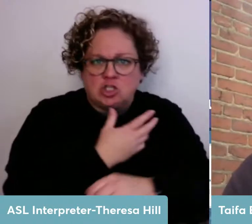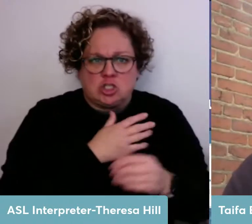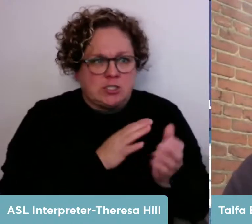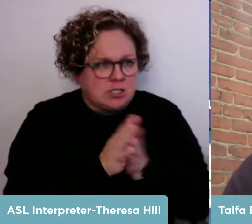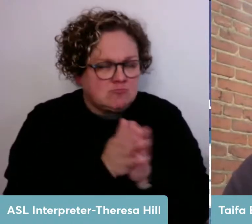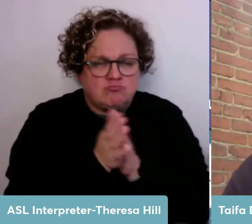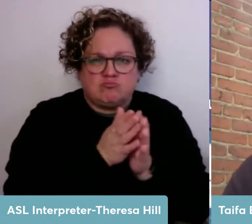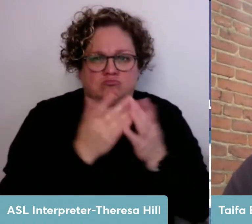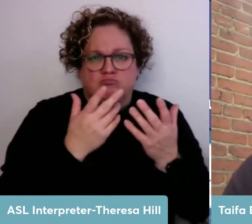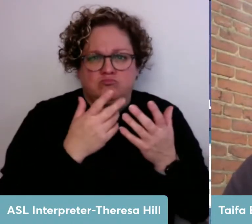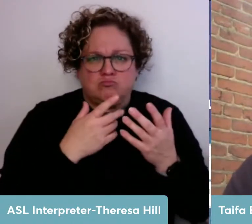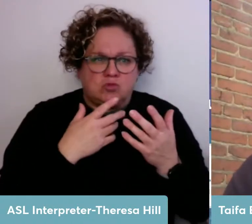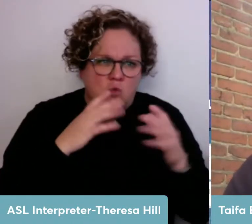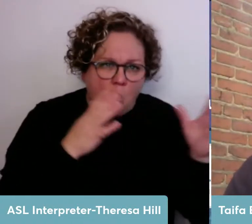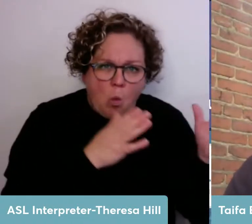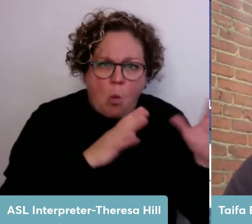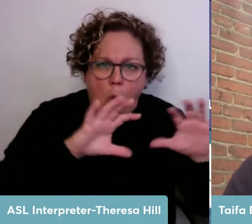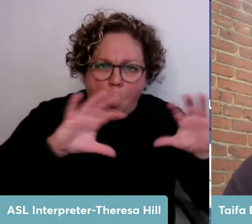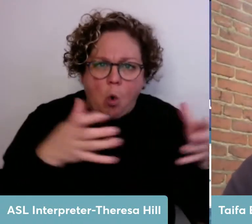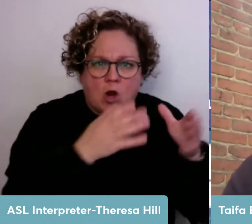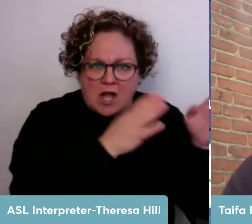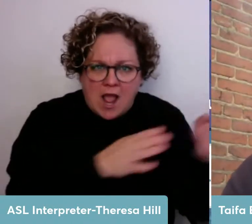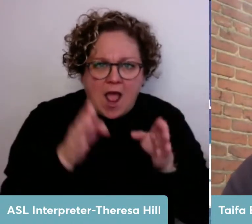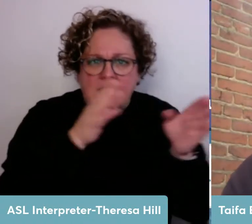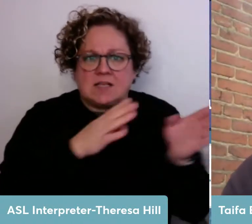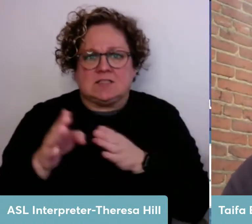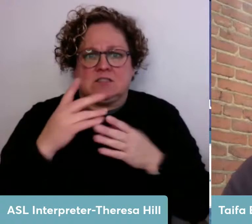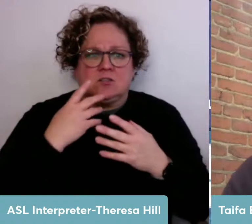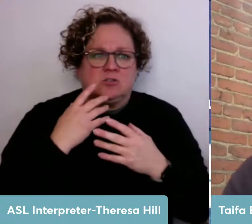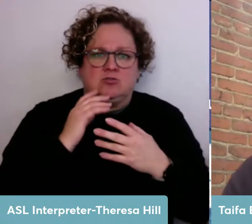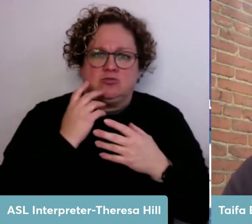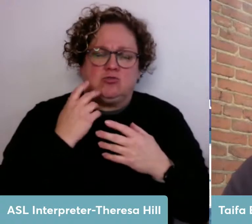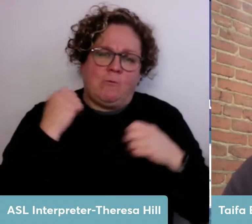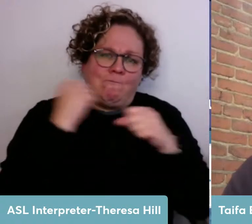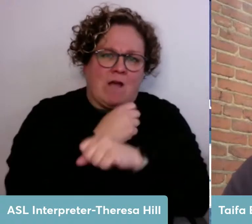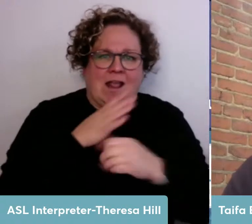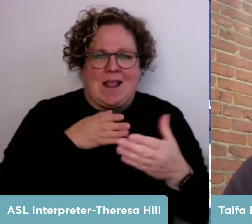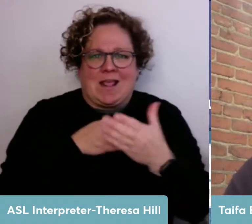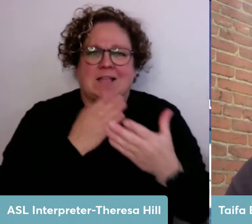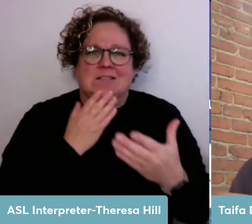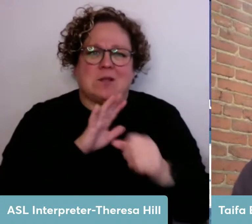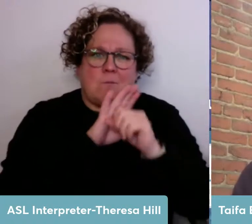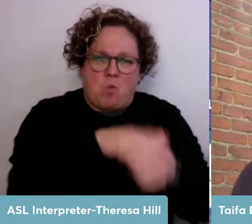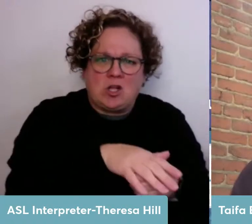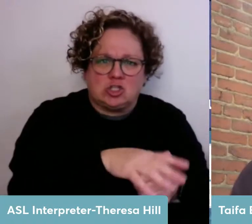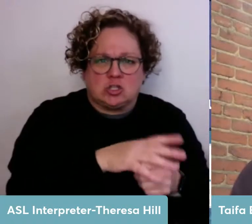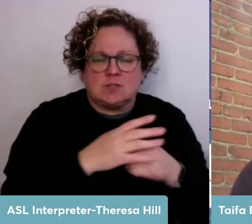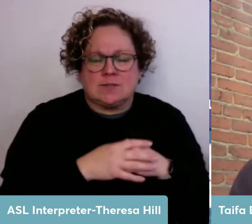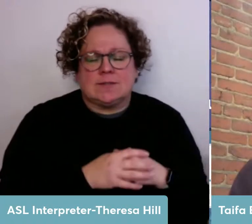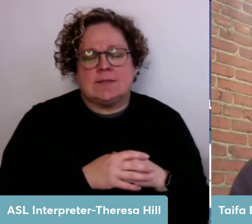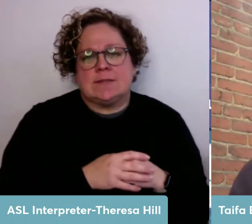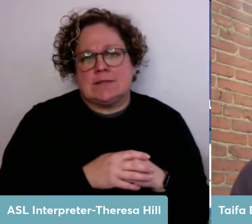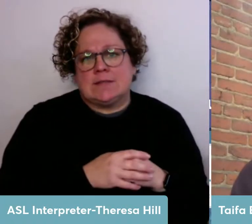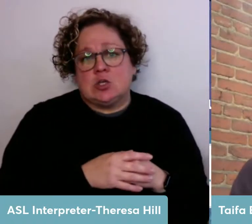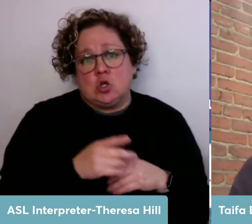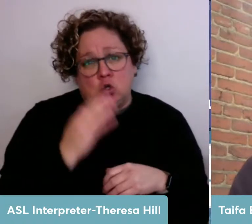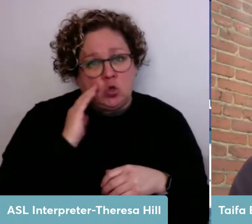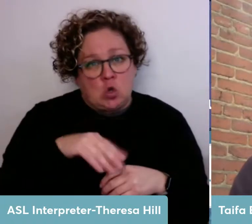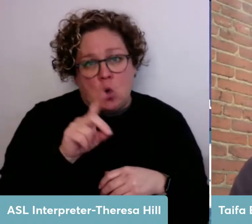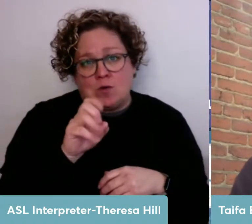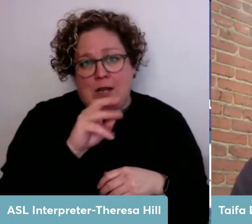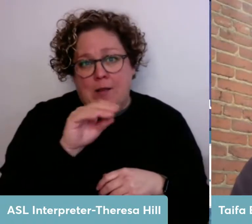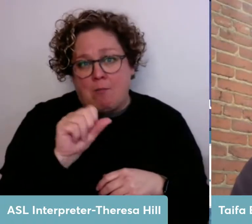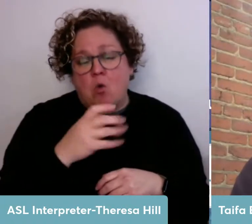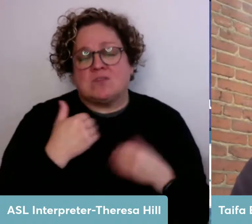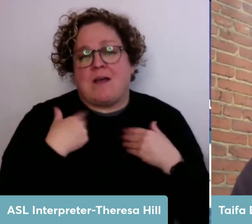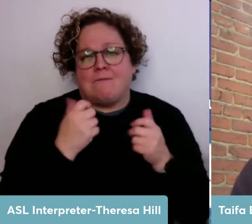through suppression, intimidation, and subversive tactics. You know, Demos has a strong